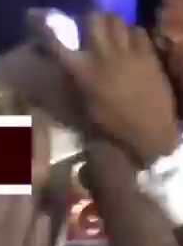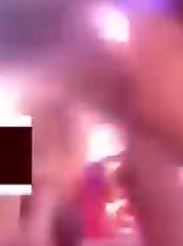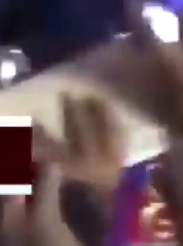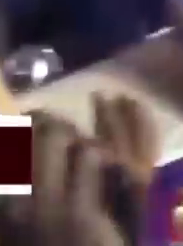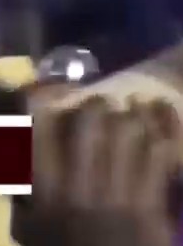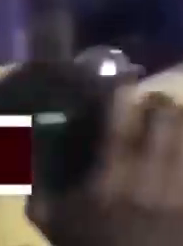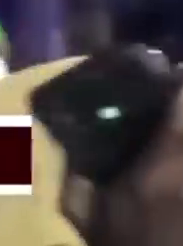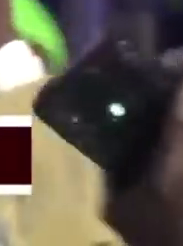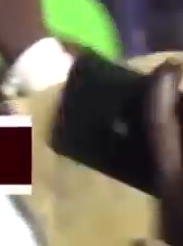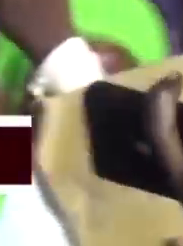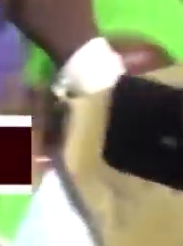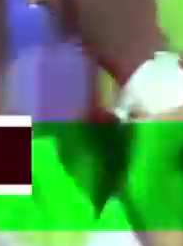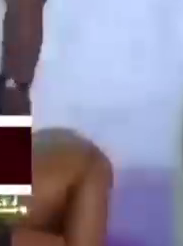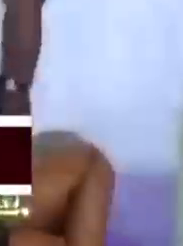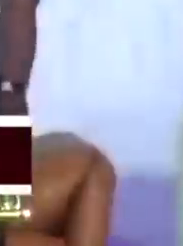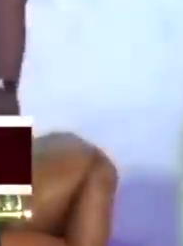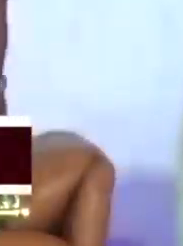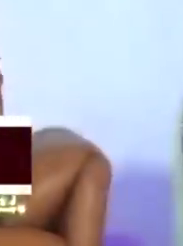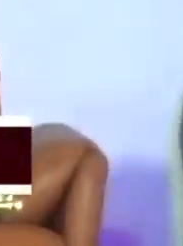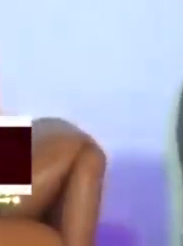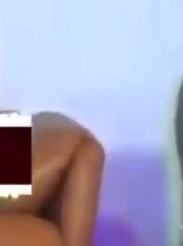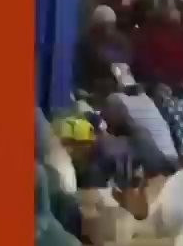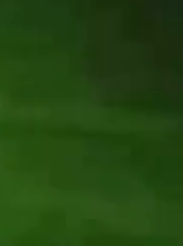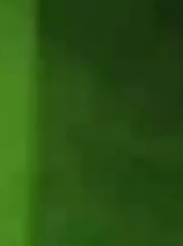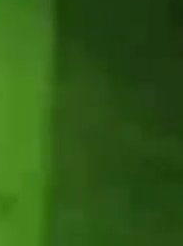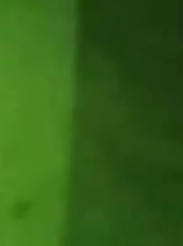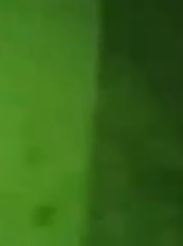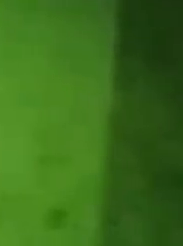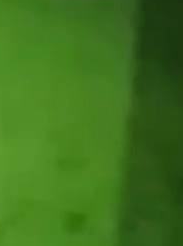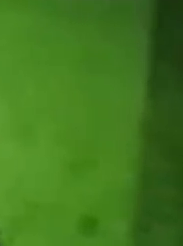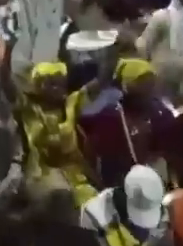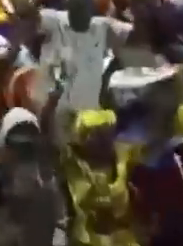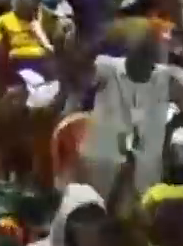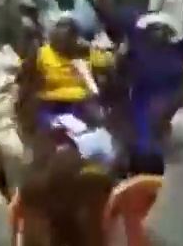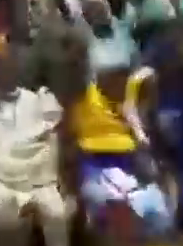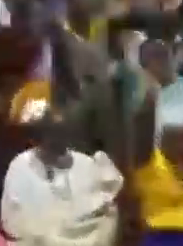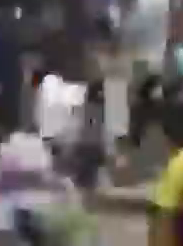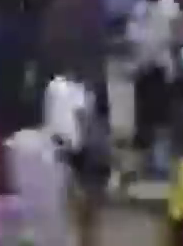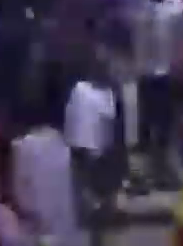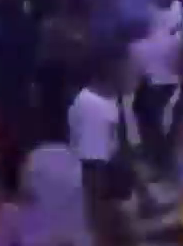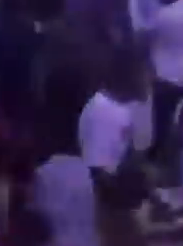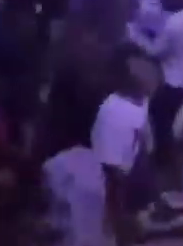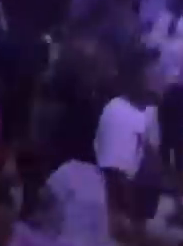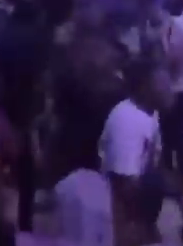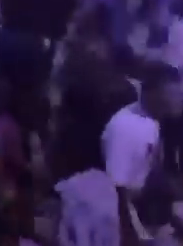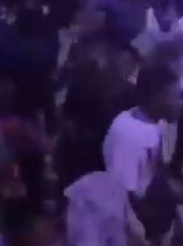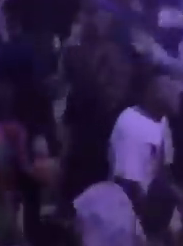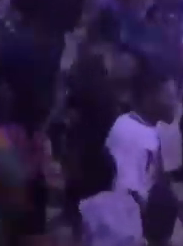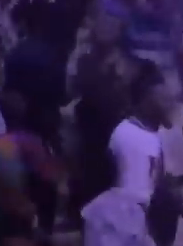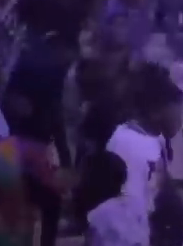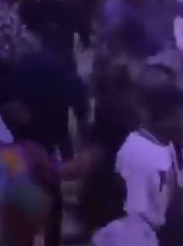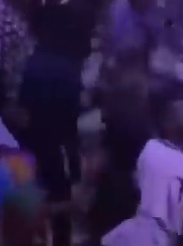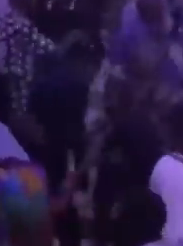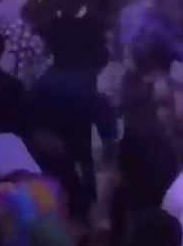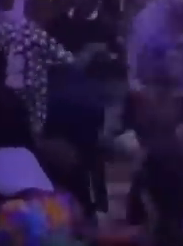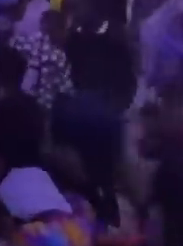Some of Mustafa JP. Baba should be a man who can let you have that. Go by the water, you can wind you up there. Also, don't put it on my man.